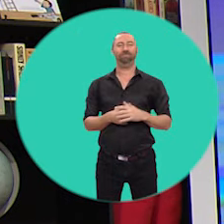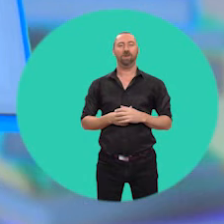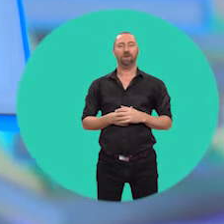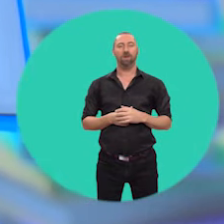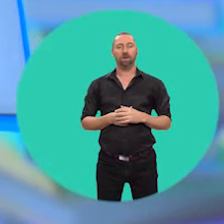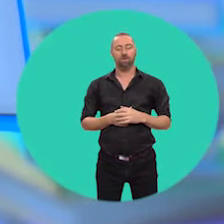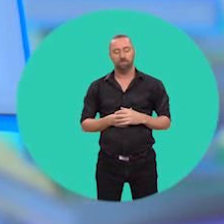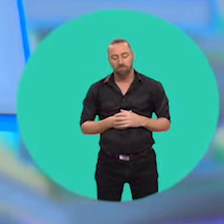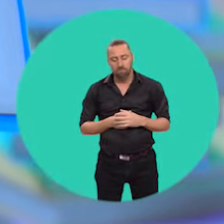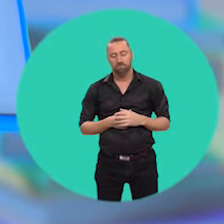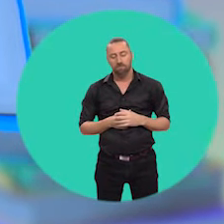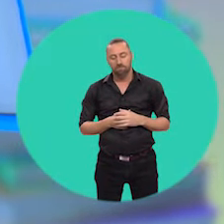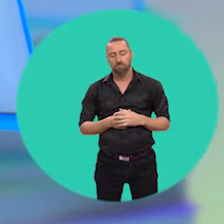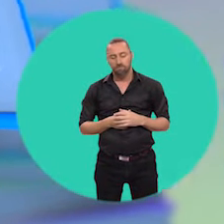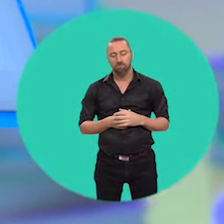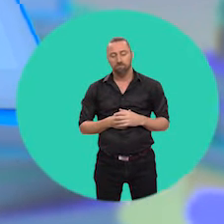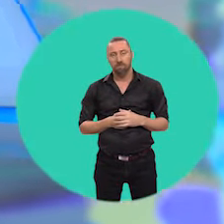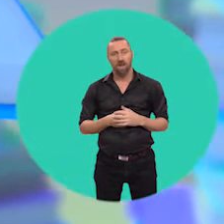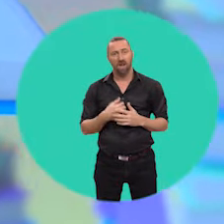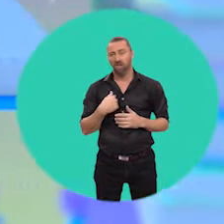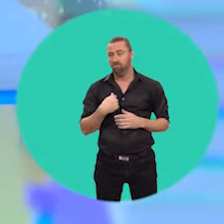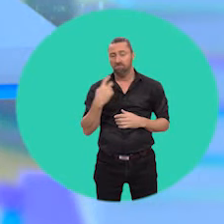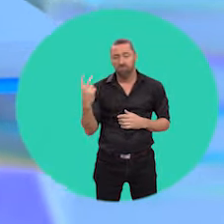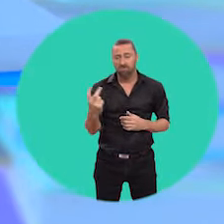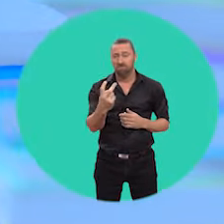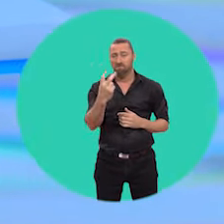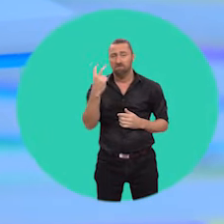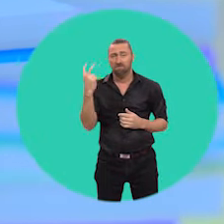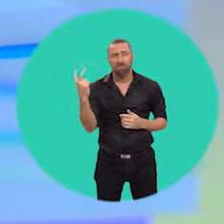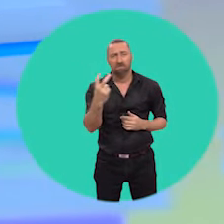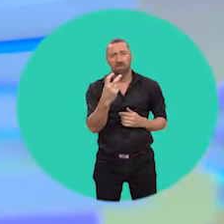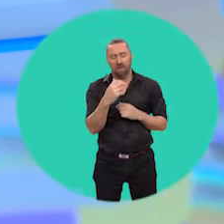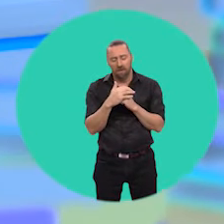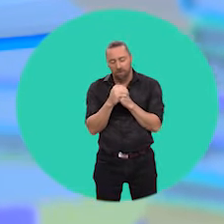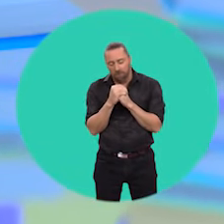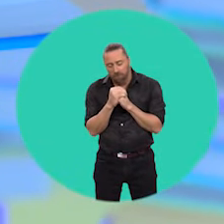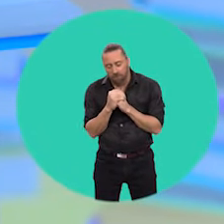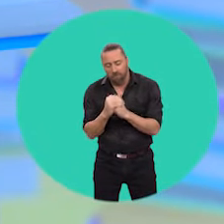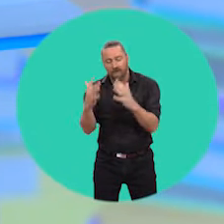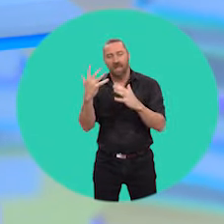sad. "But also he who can't find a dear friend."